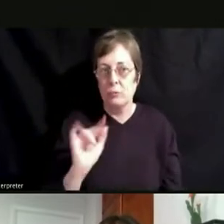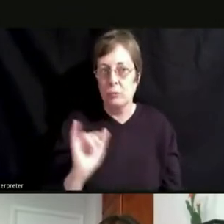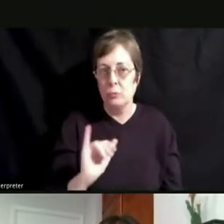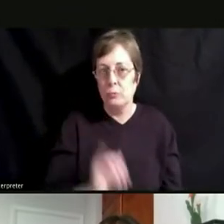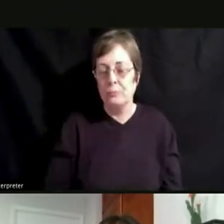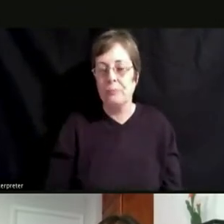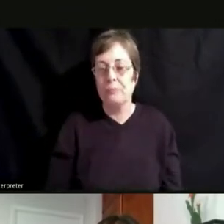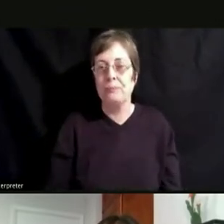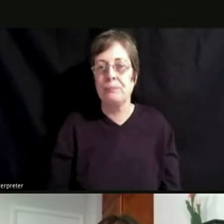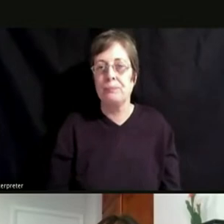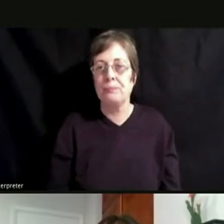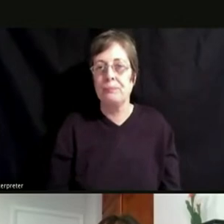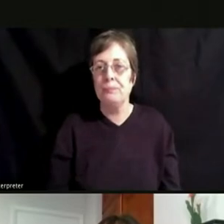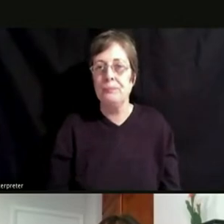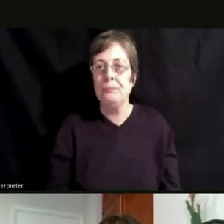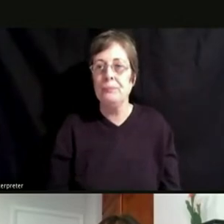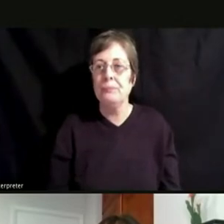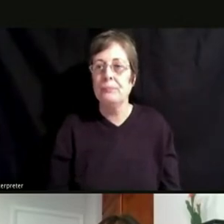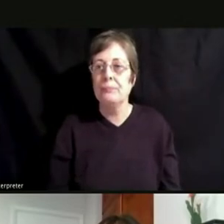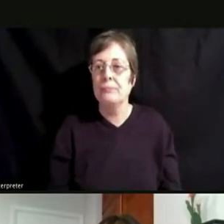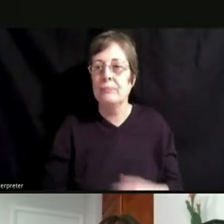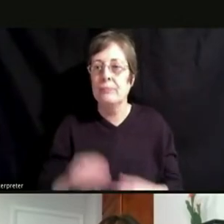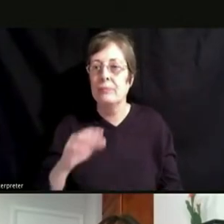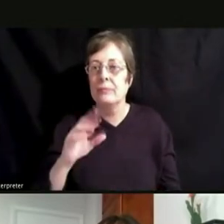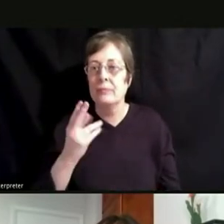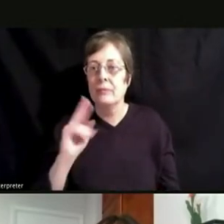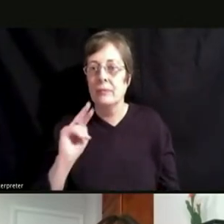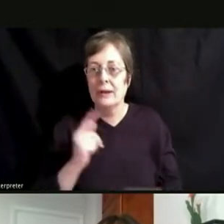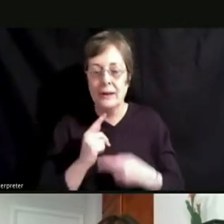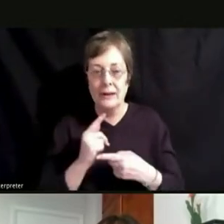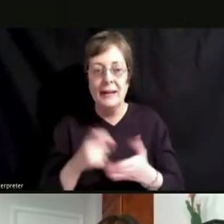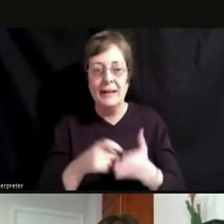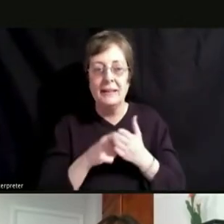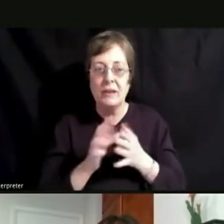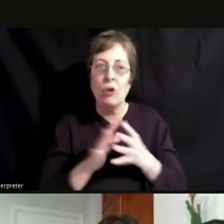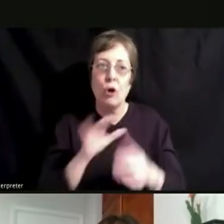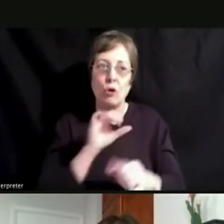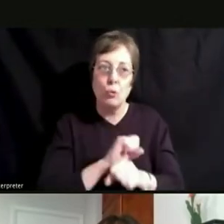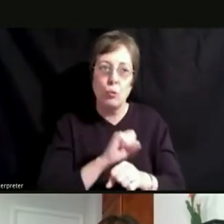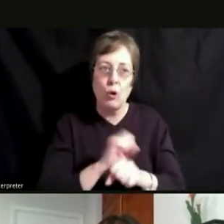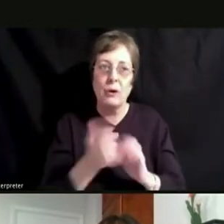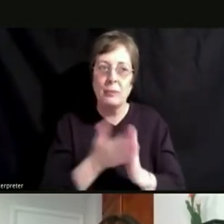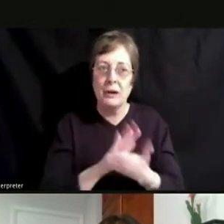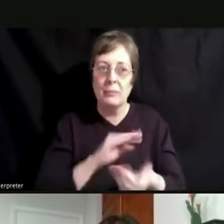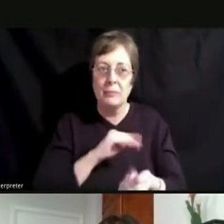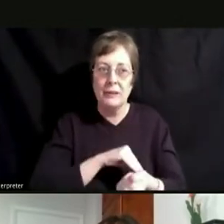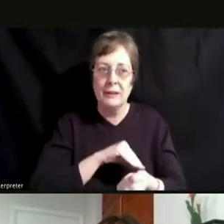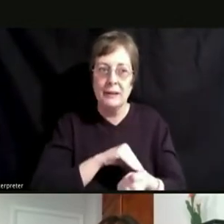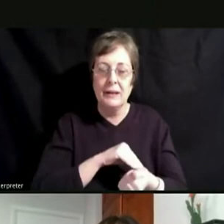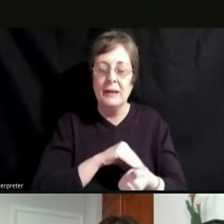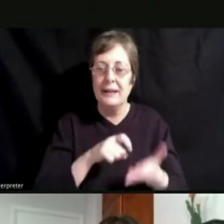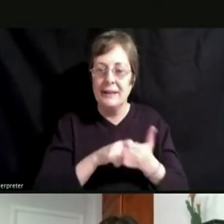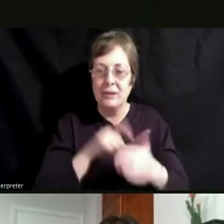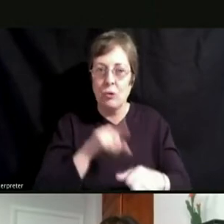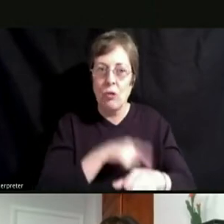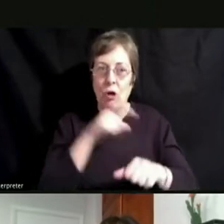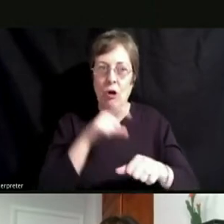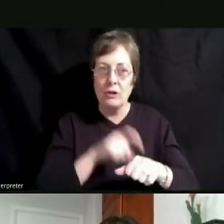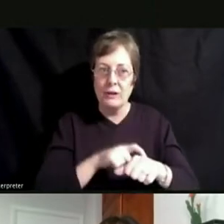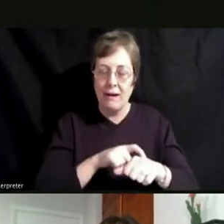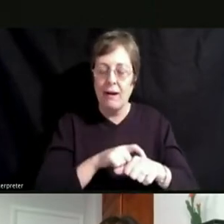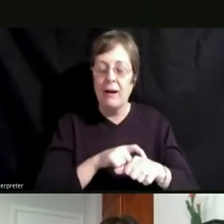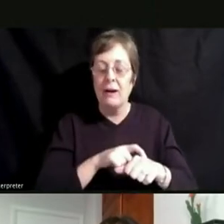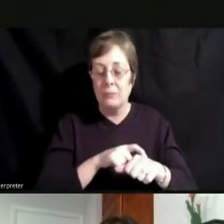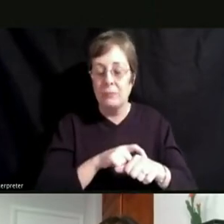I can go next. It's a lot of work to become a physician. It's a long time, and it most